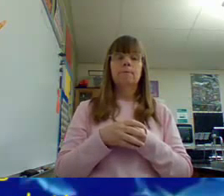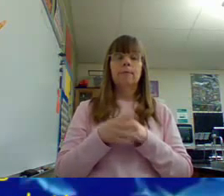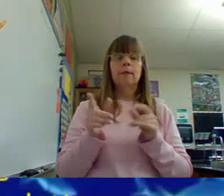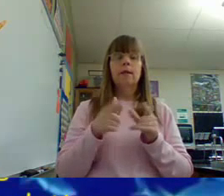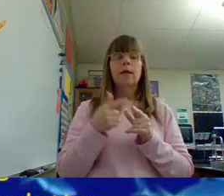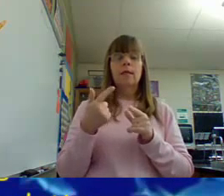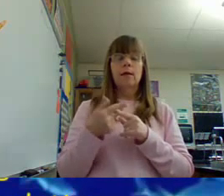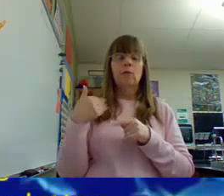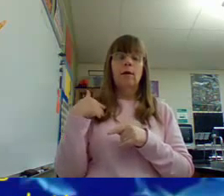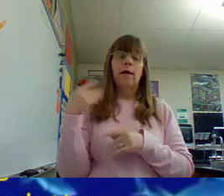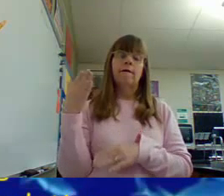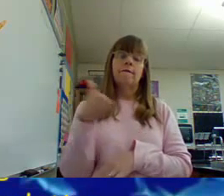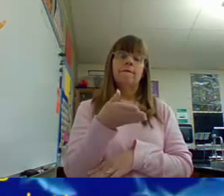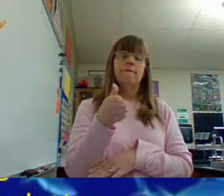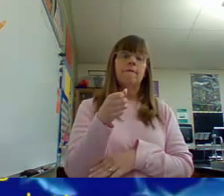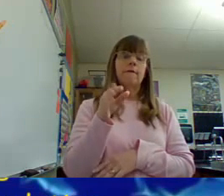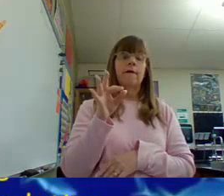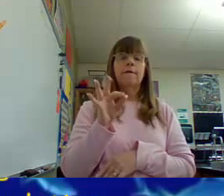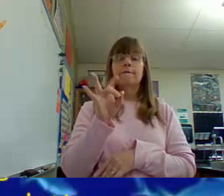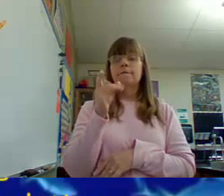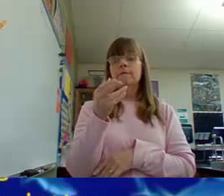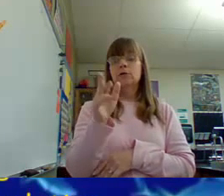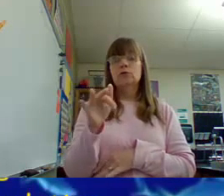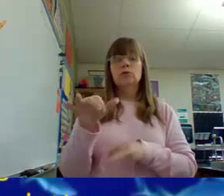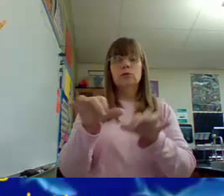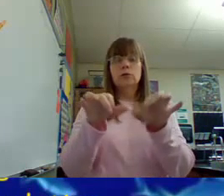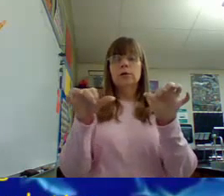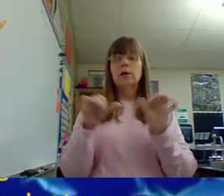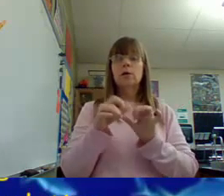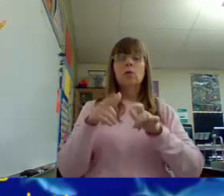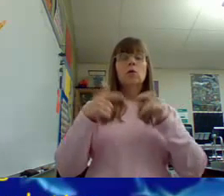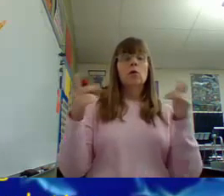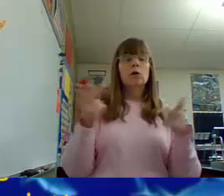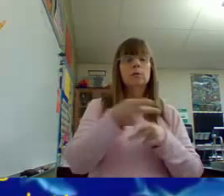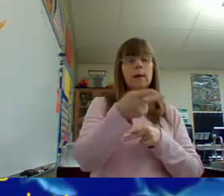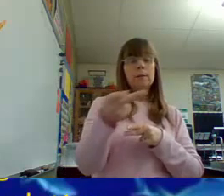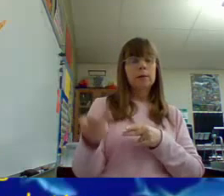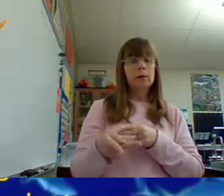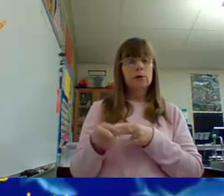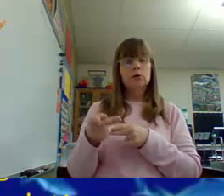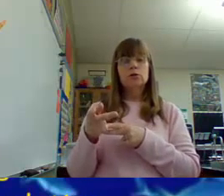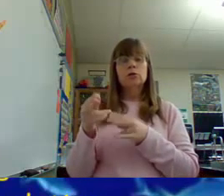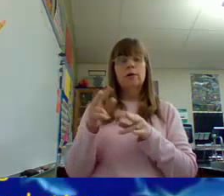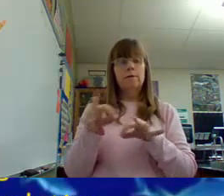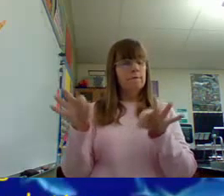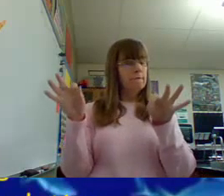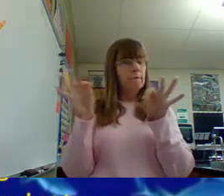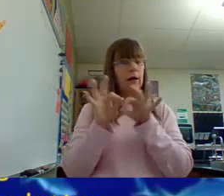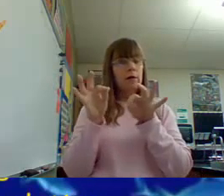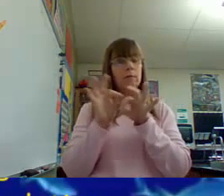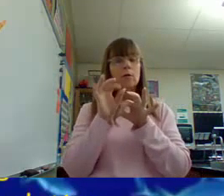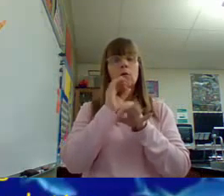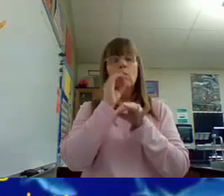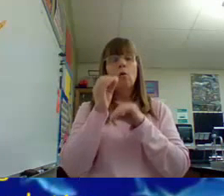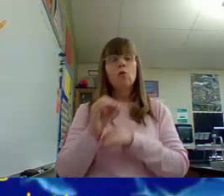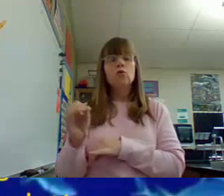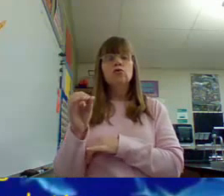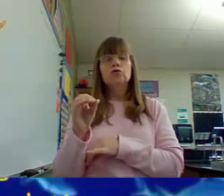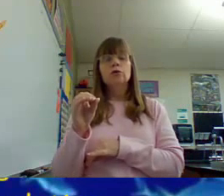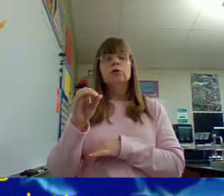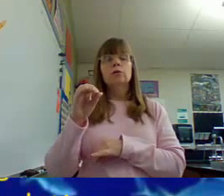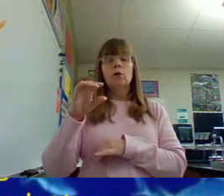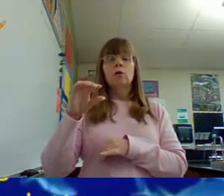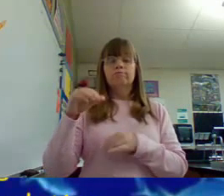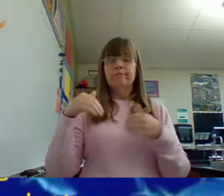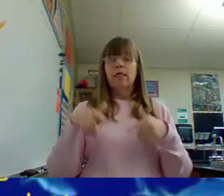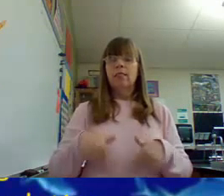Then we have fisheries. A fishery is an area with a large population of valuable ocean organisms. Overfishing is what happens when the